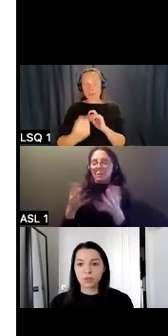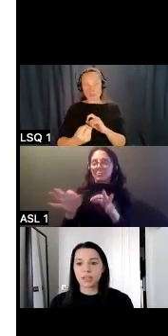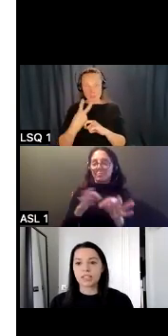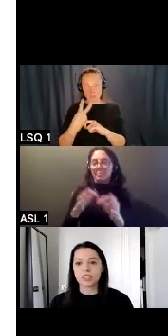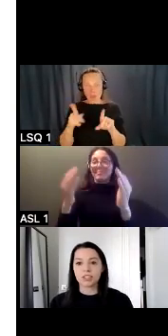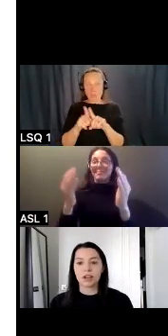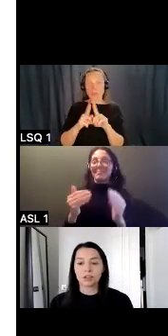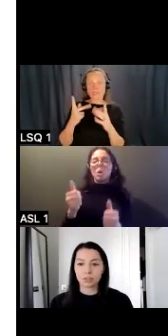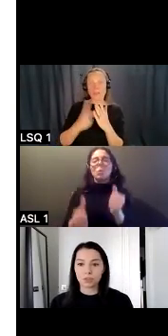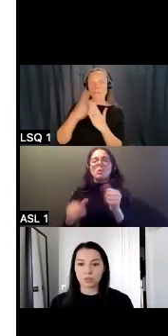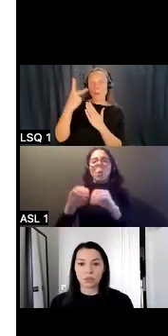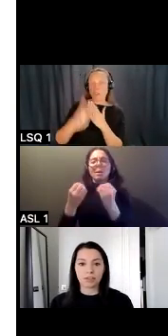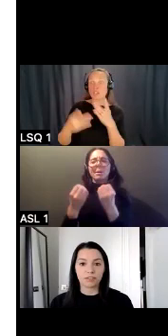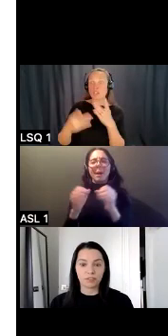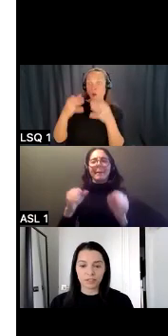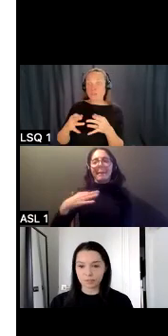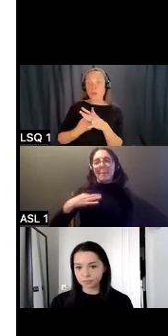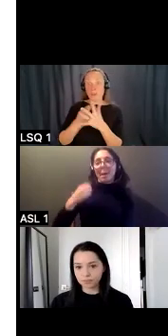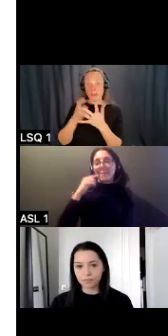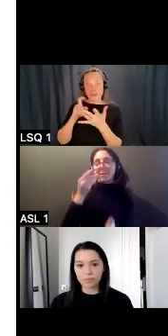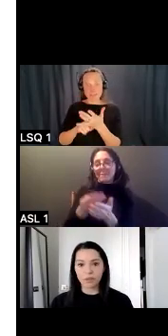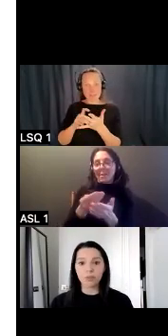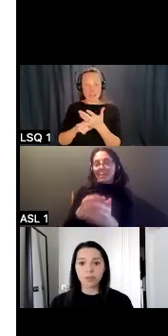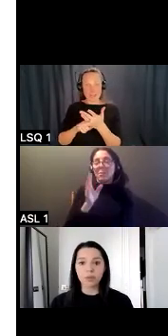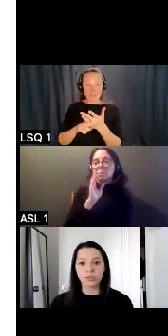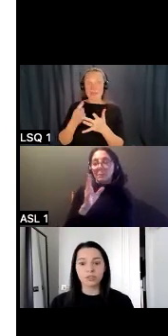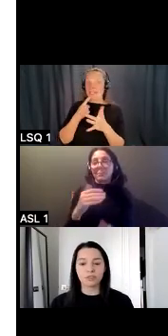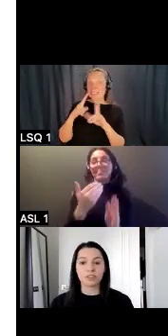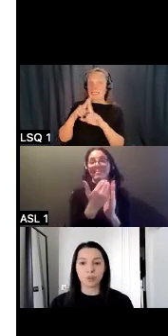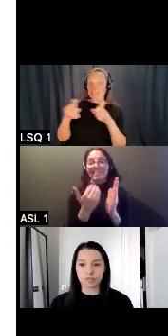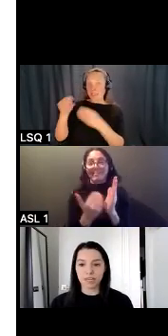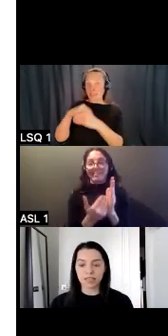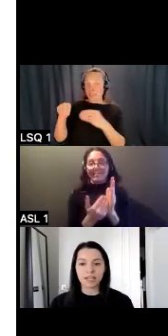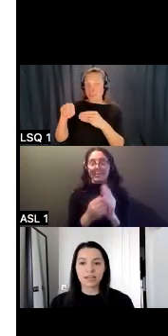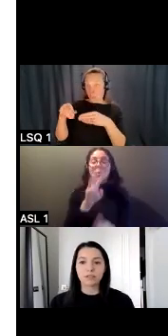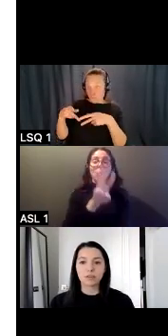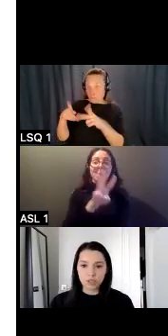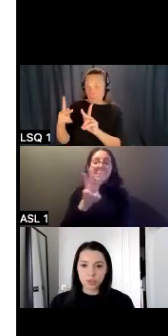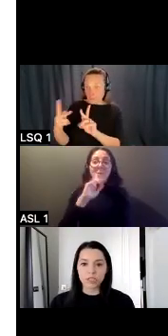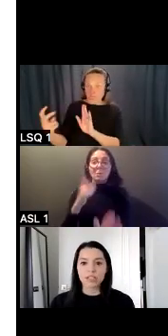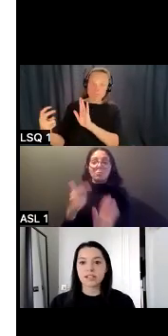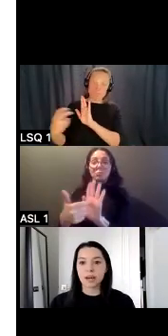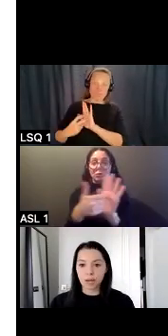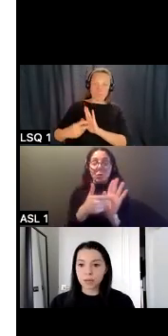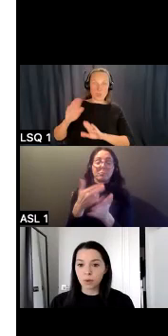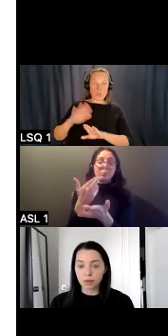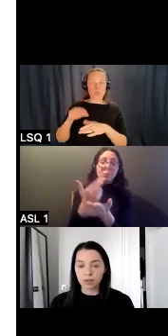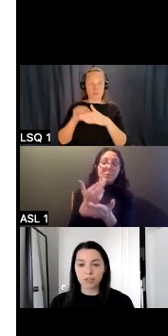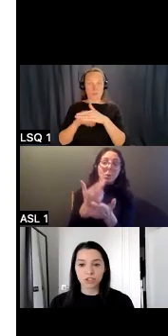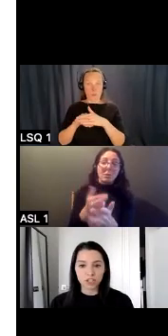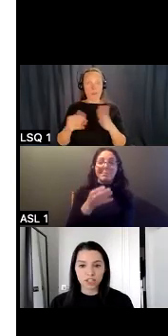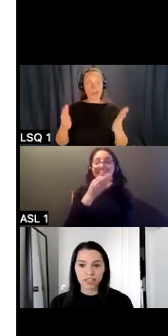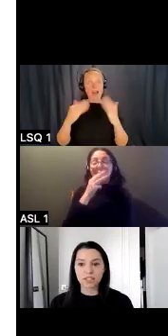which organizations are eligible to apply for the fund. We'll then walk you through the fund's website. From resources to upcoming